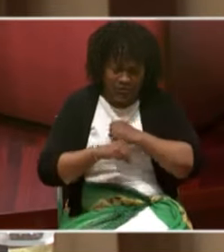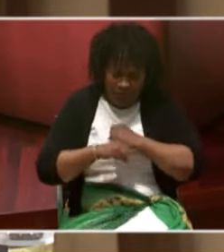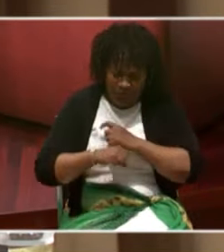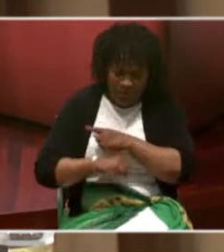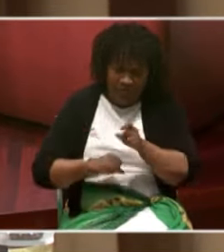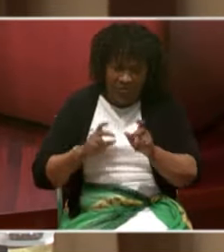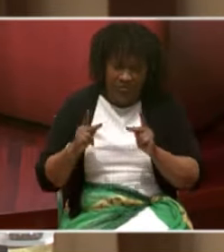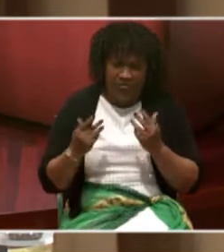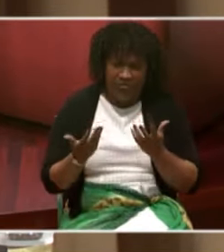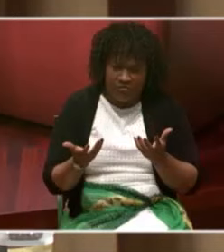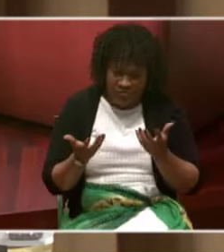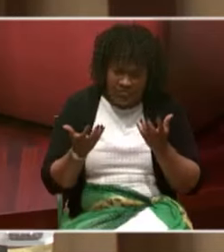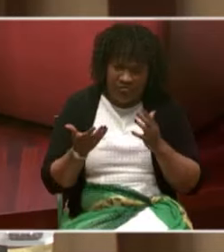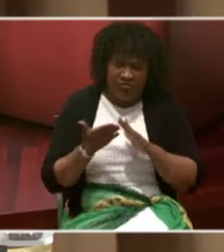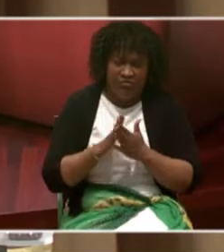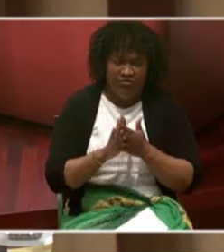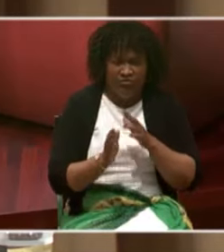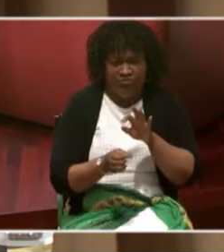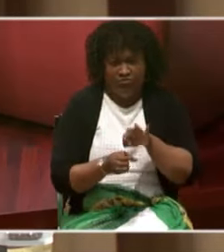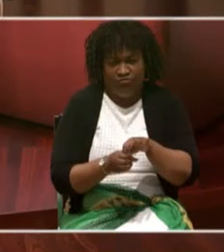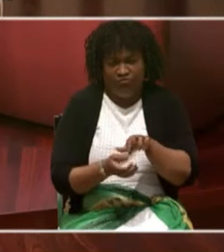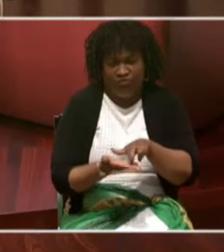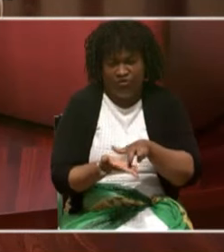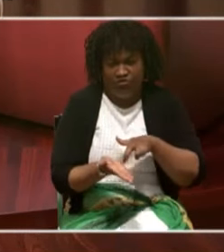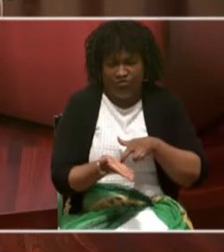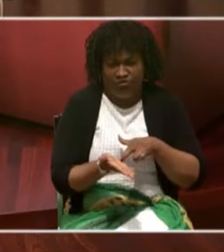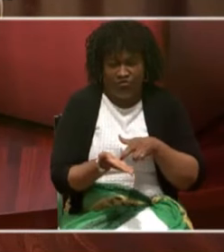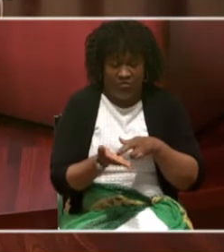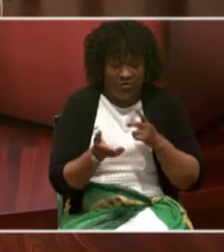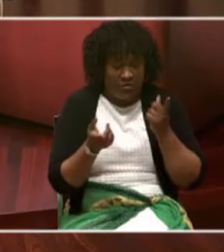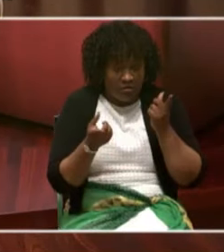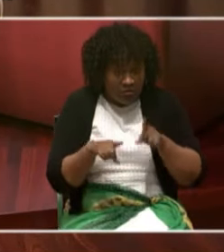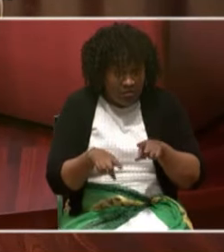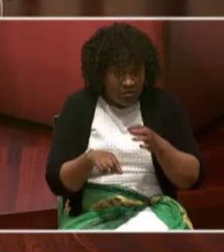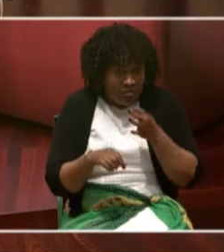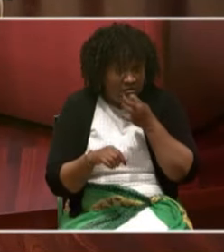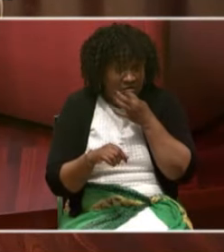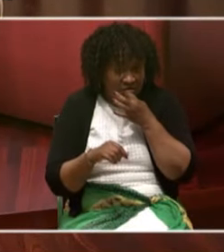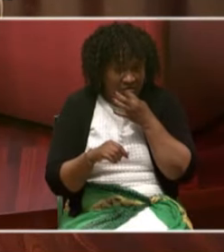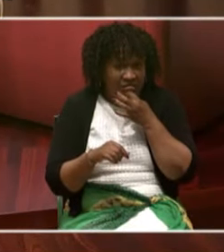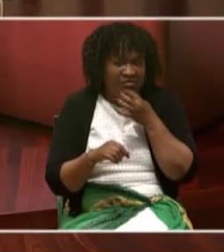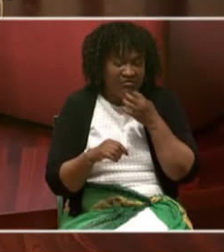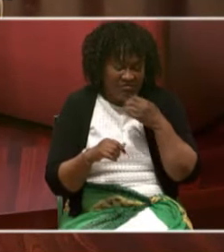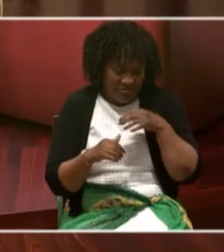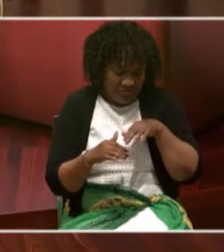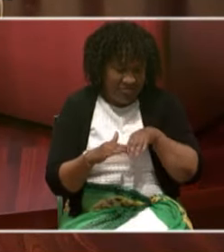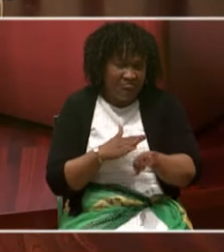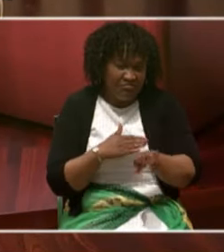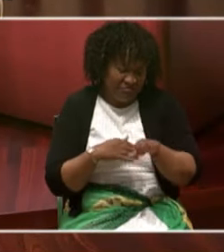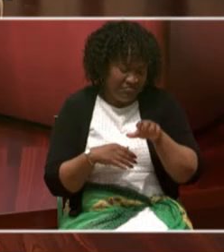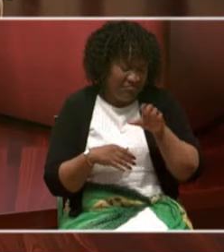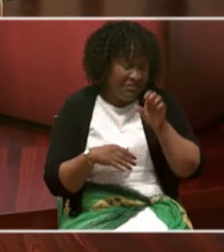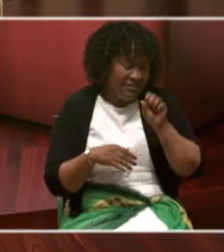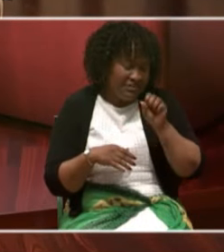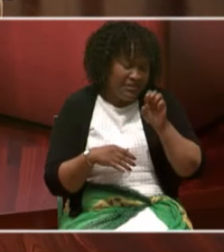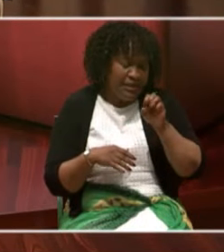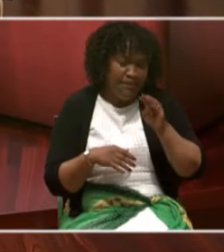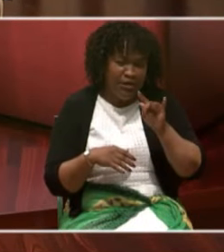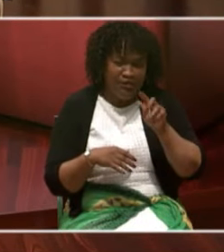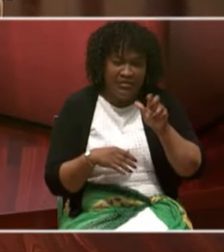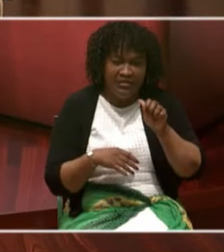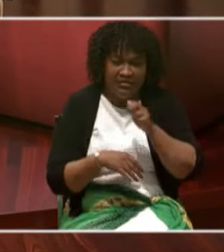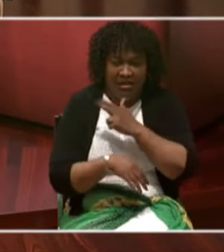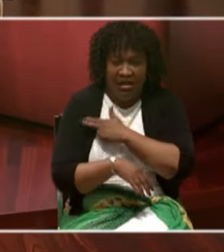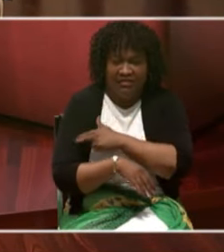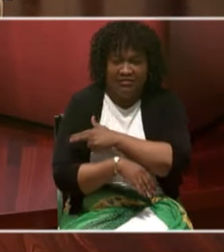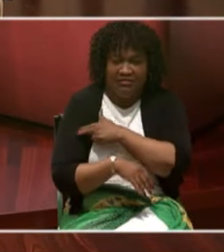time on the whole question of voting rights or civil rights. He started that speech off that night by saying, "I speak tonight for